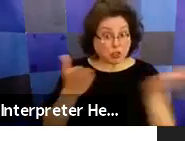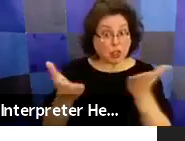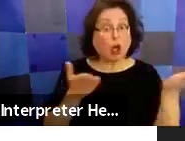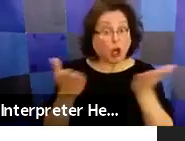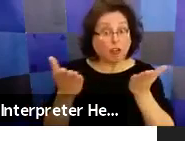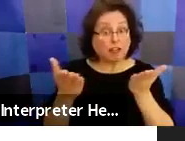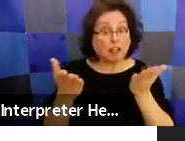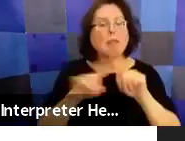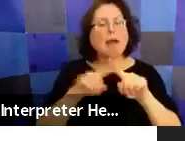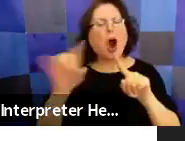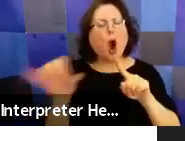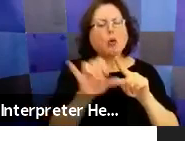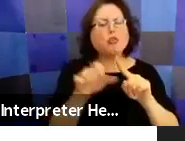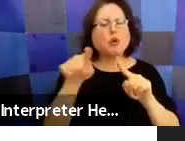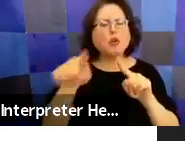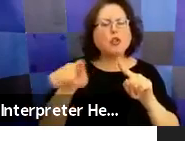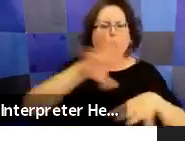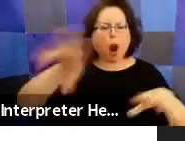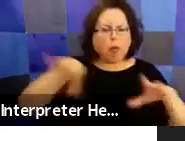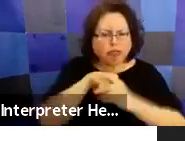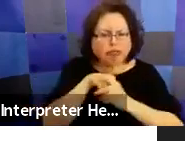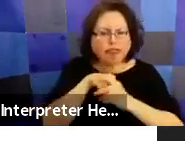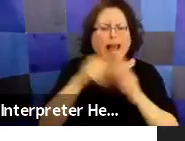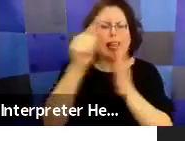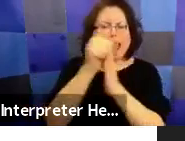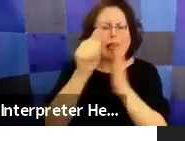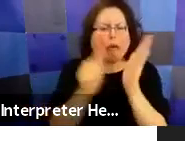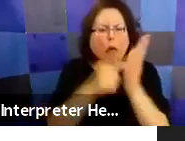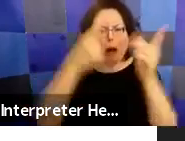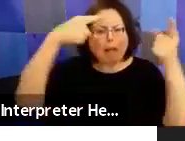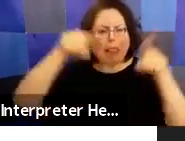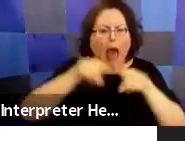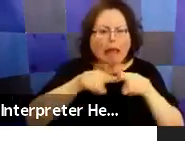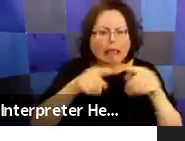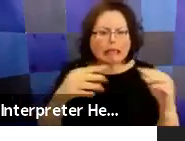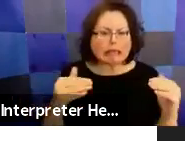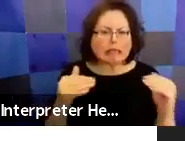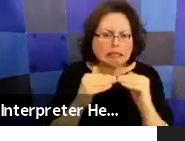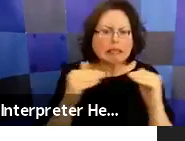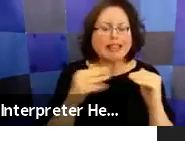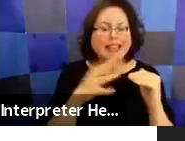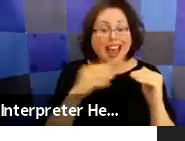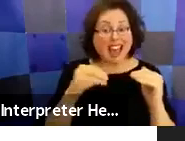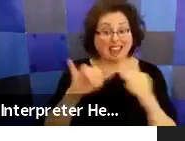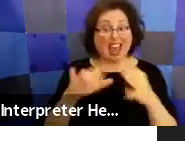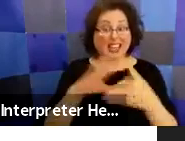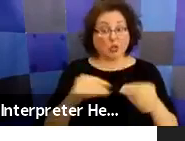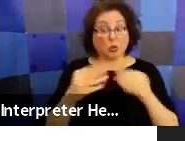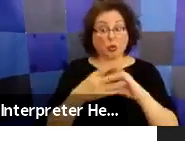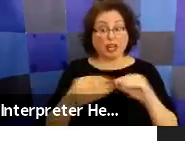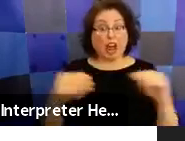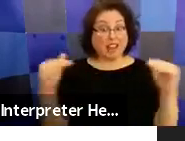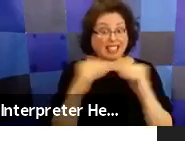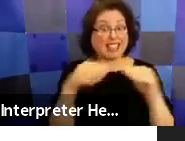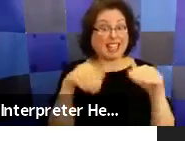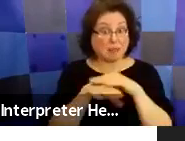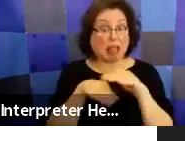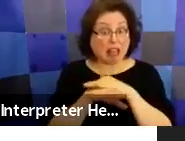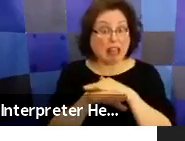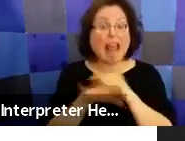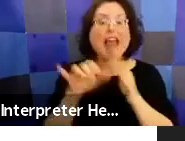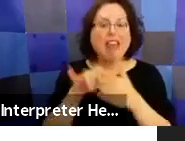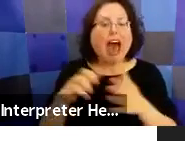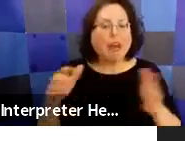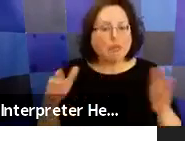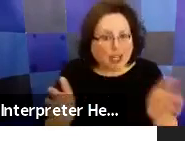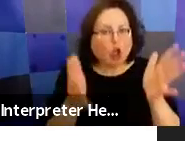you're also in legal compliance, and you're also sort of helping to advance this narrative of accessibility, right? Which will encourage your tenants